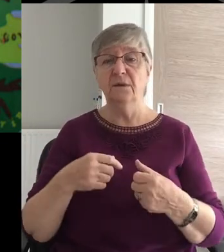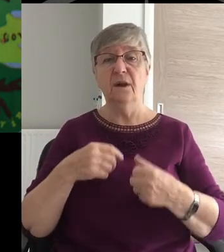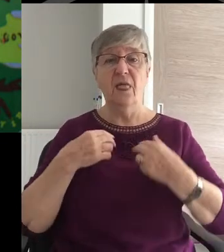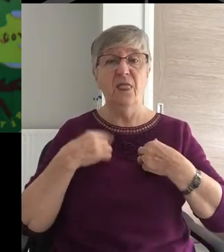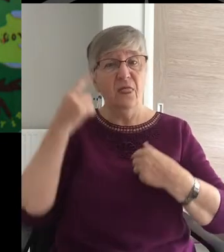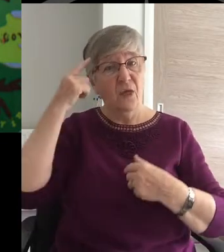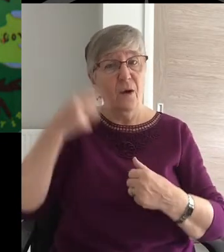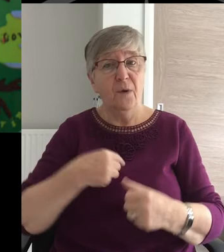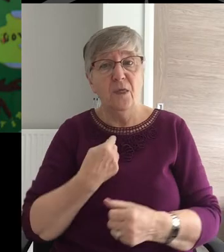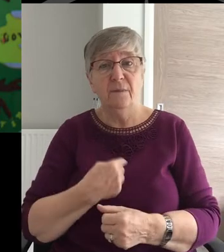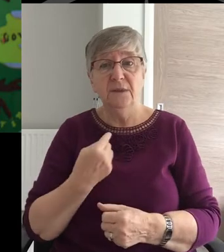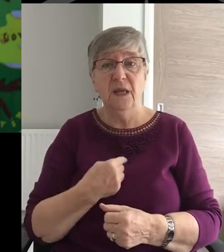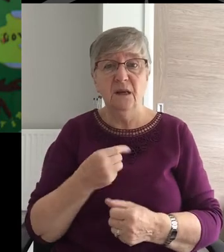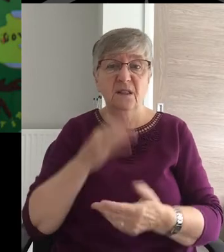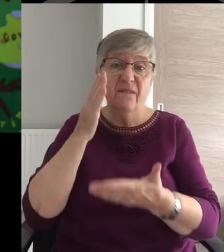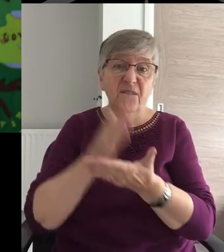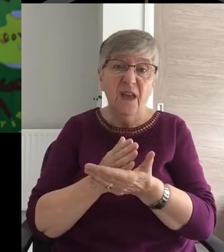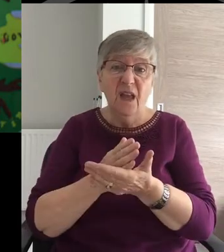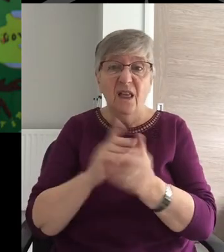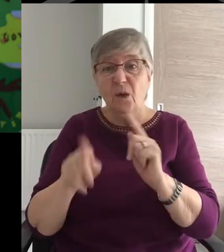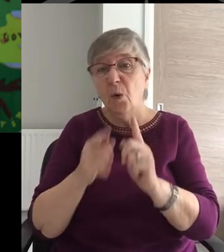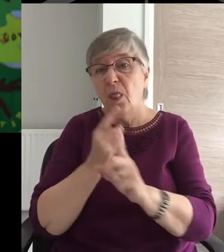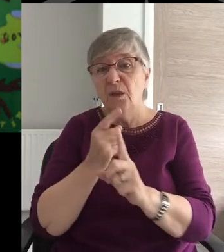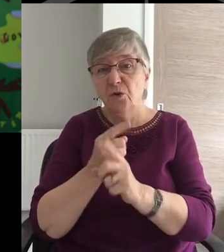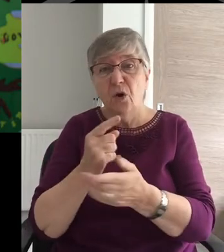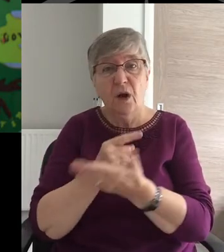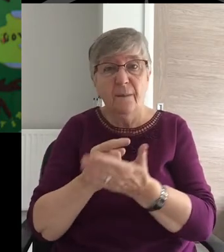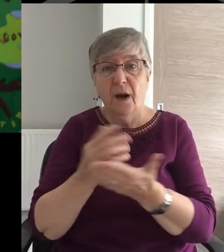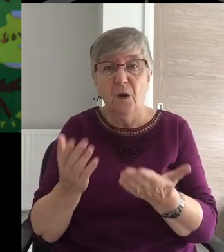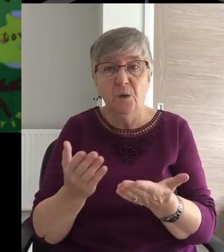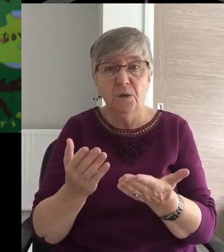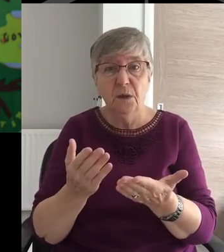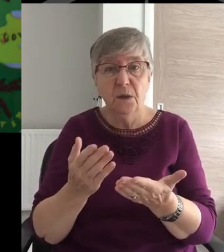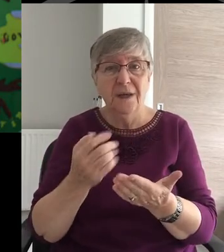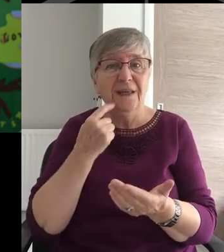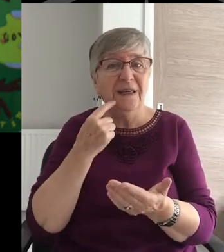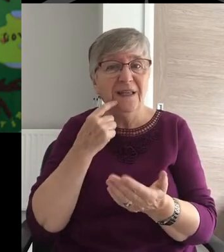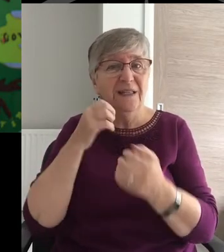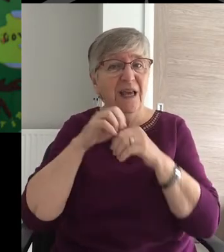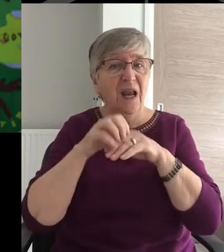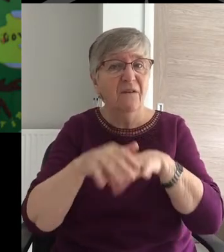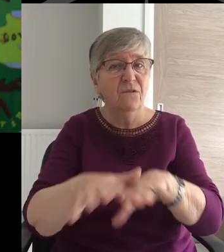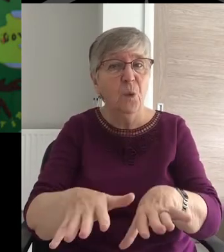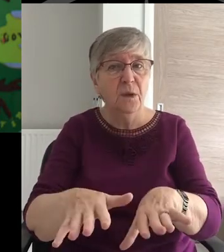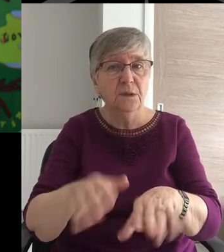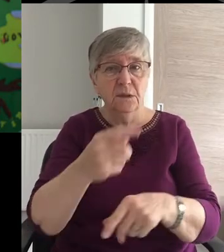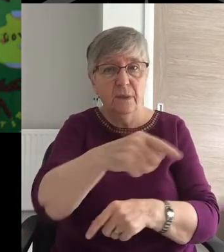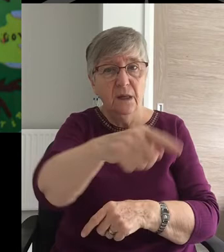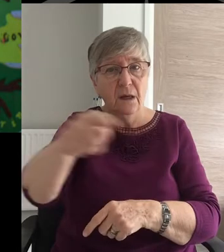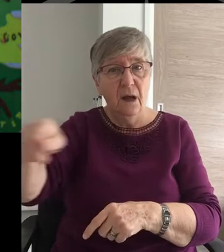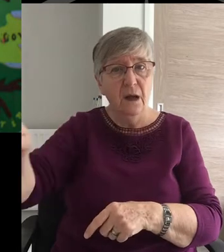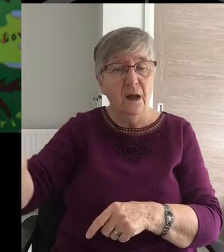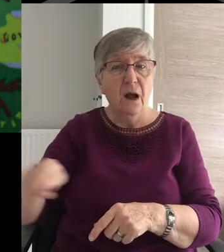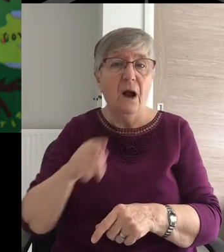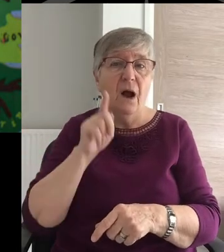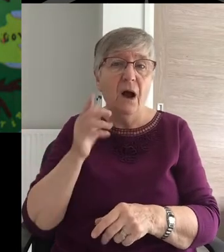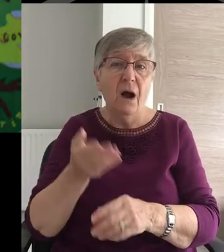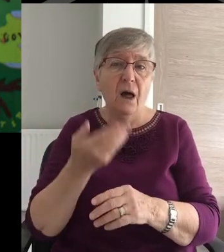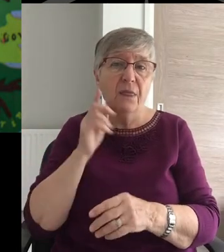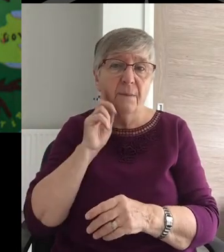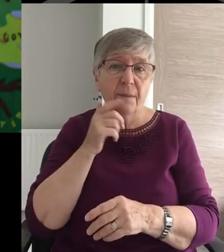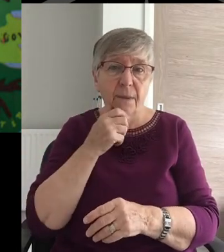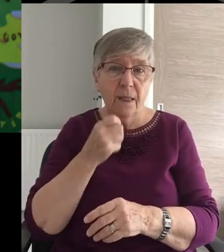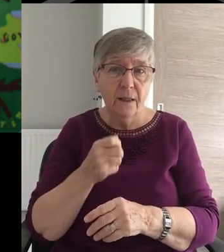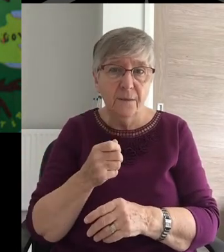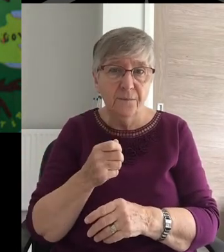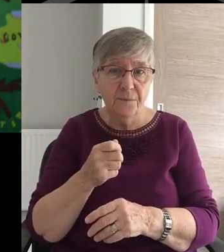had become nominal, that had been too easily influenced by society around, a church that had